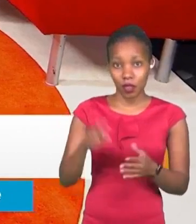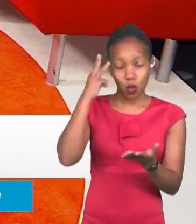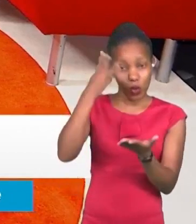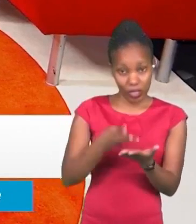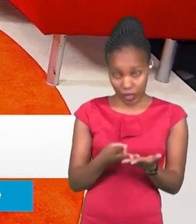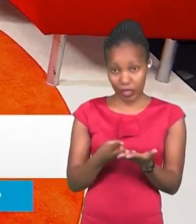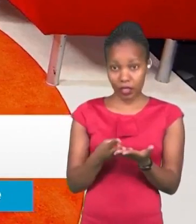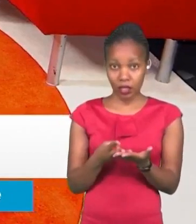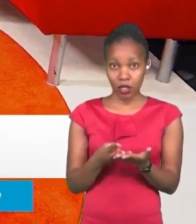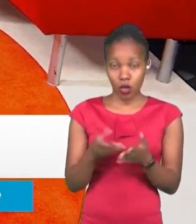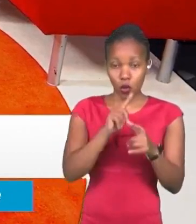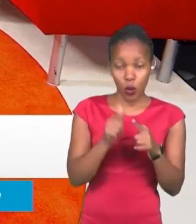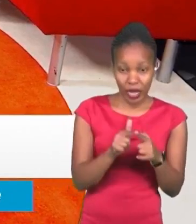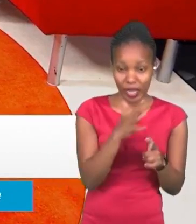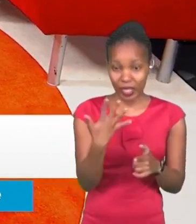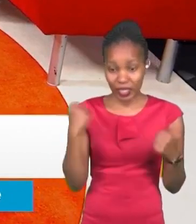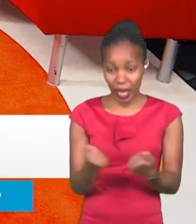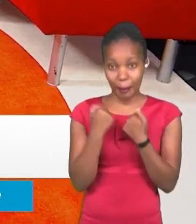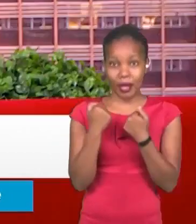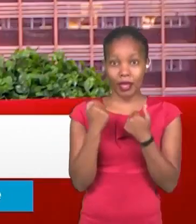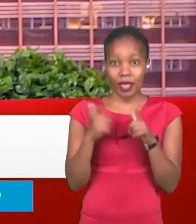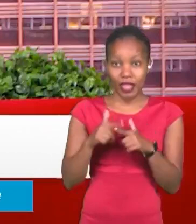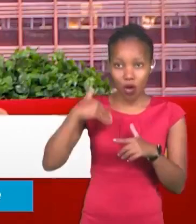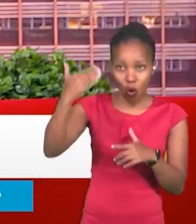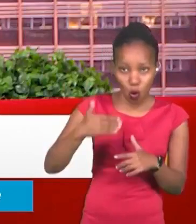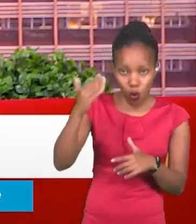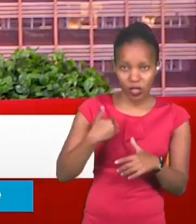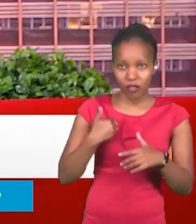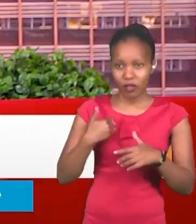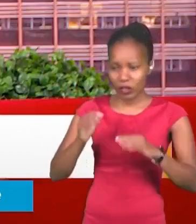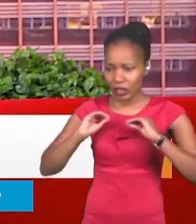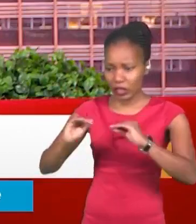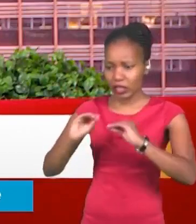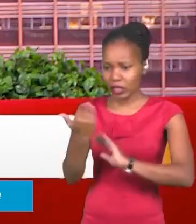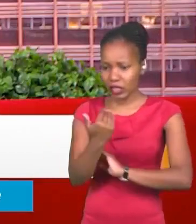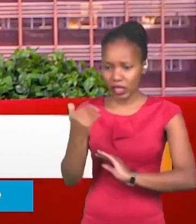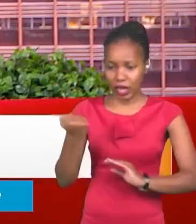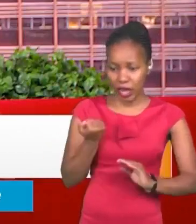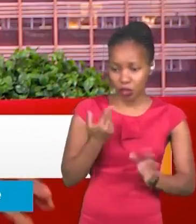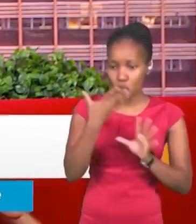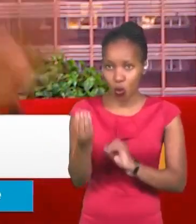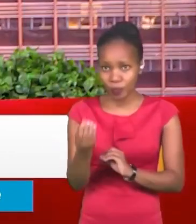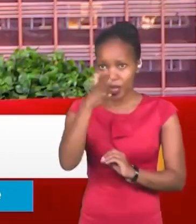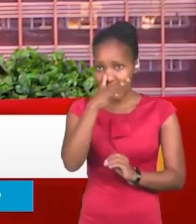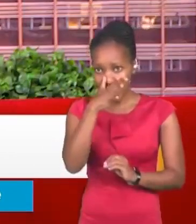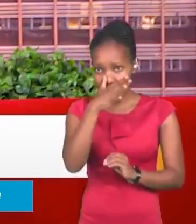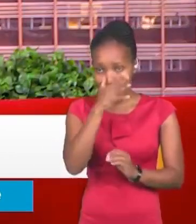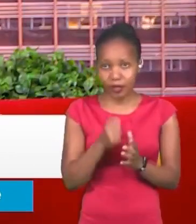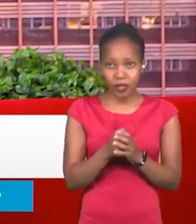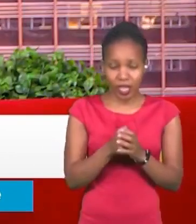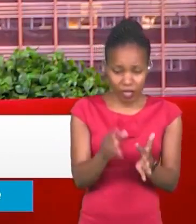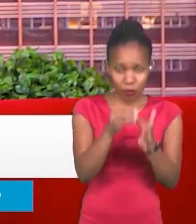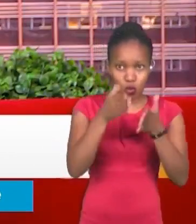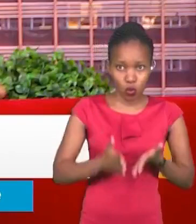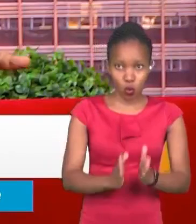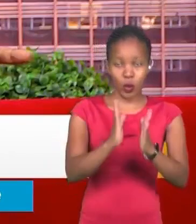Because whenever such things happen, there is always the coaching of girls to go and testify in a particular way